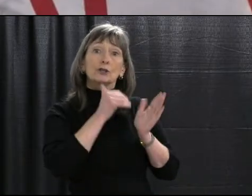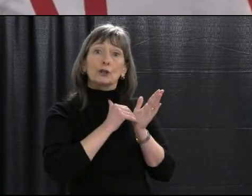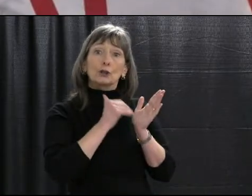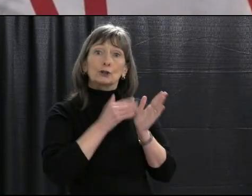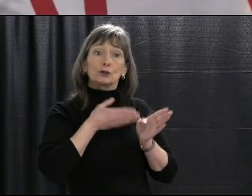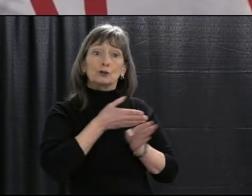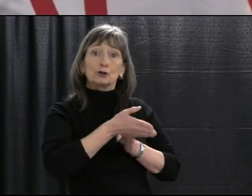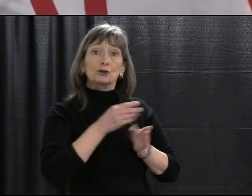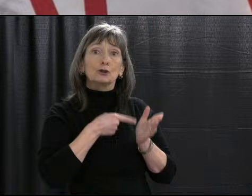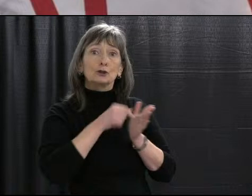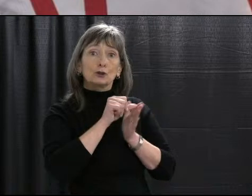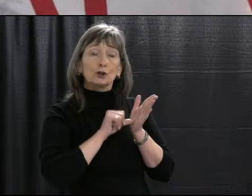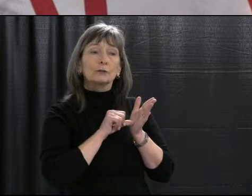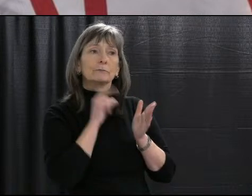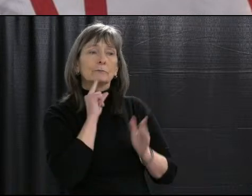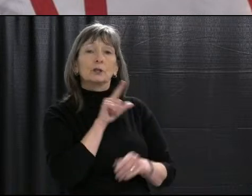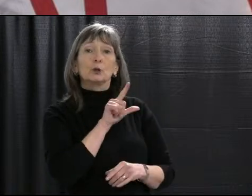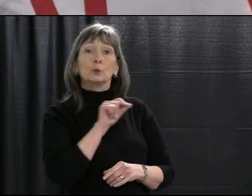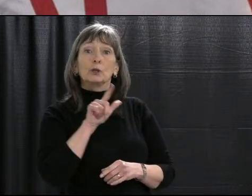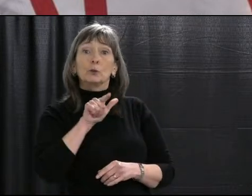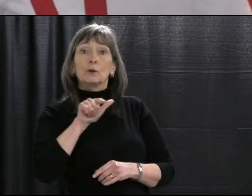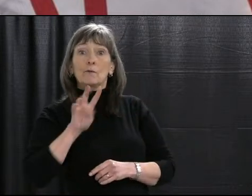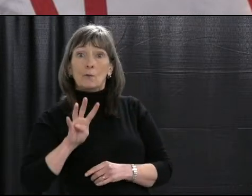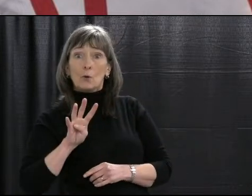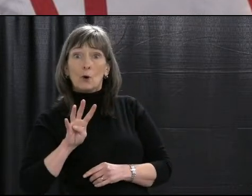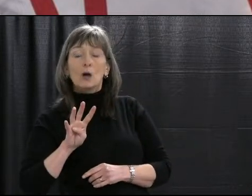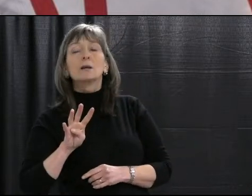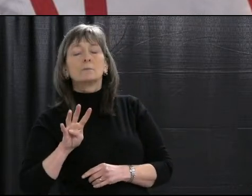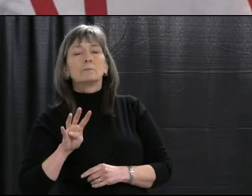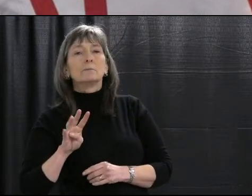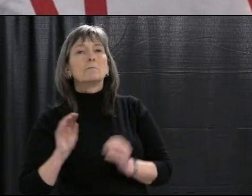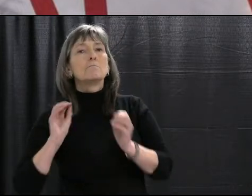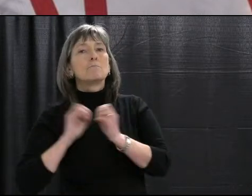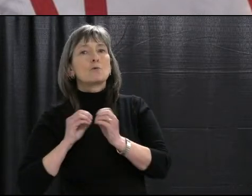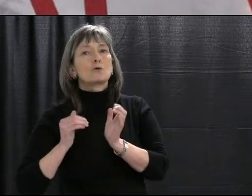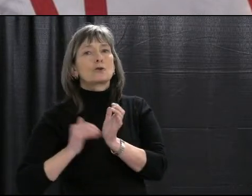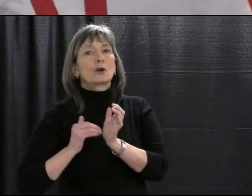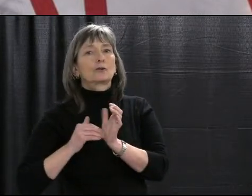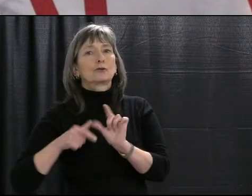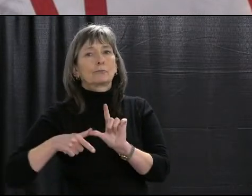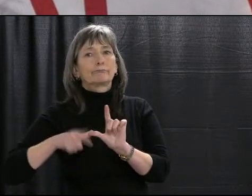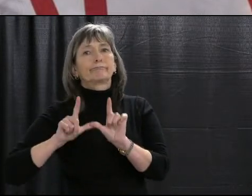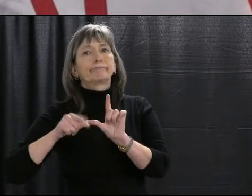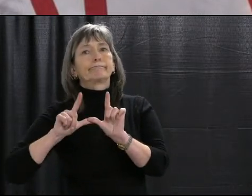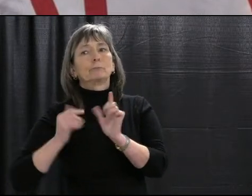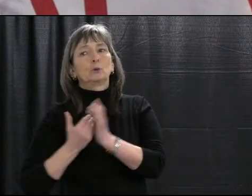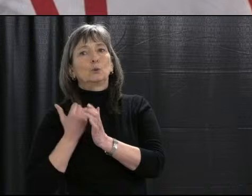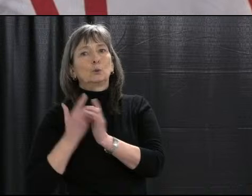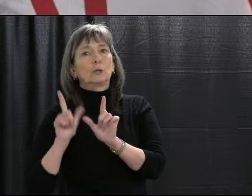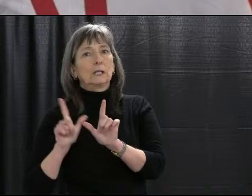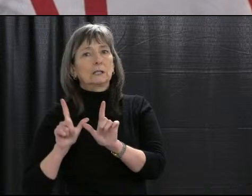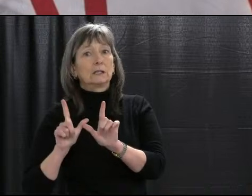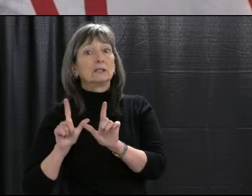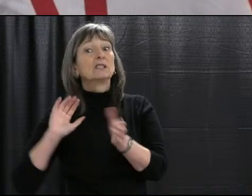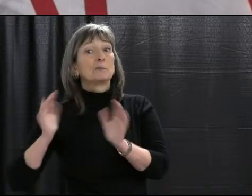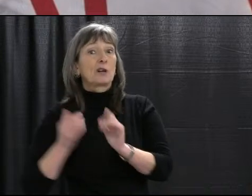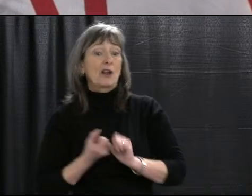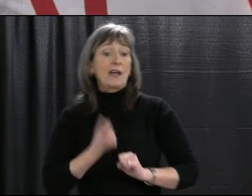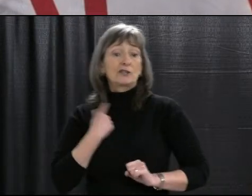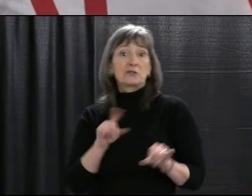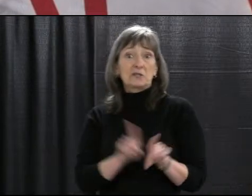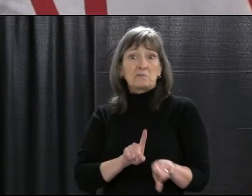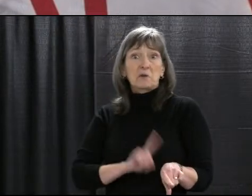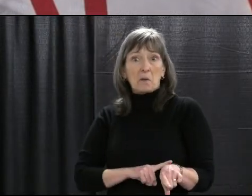that in 2024, more physicians are renewing their licenses compared to this period in